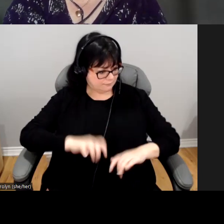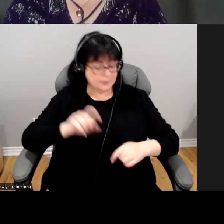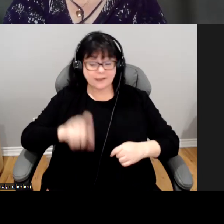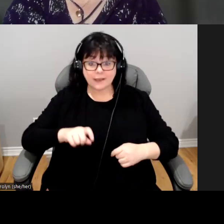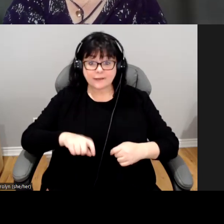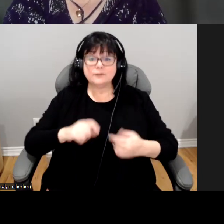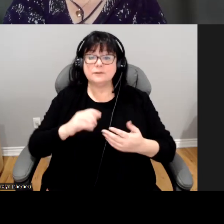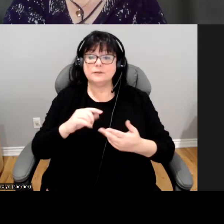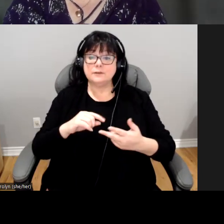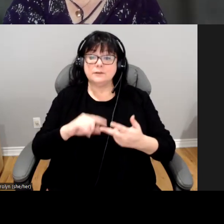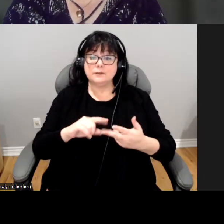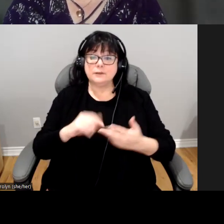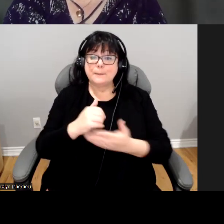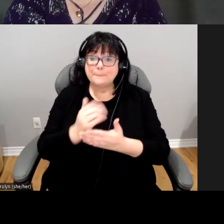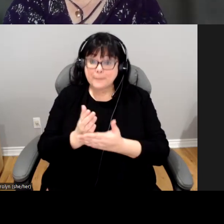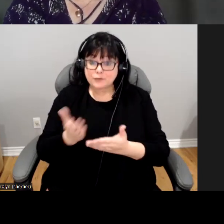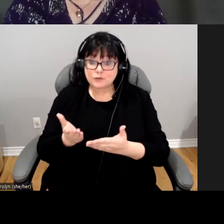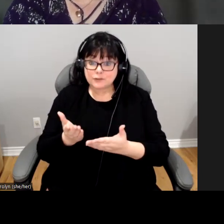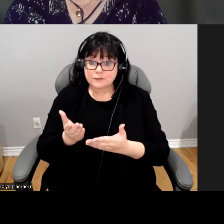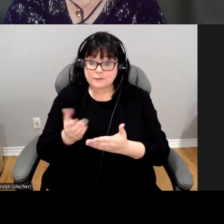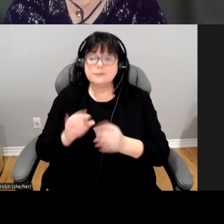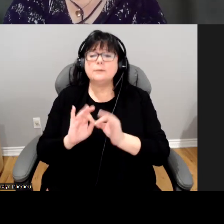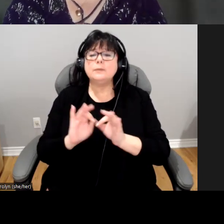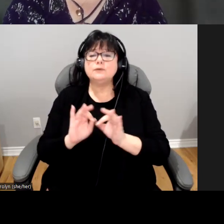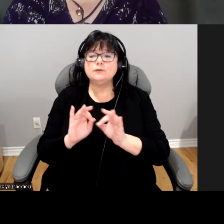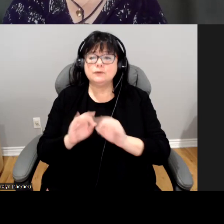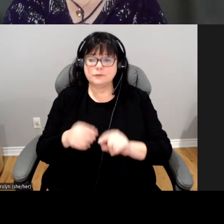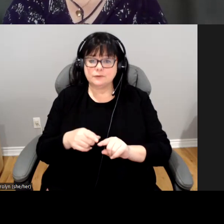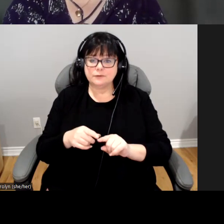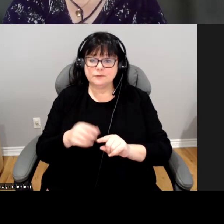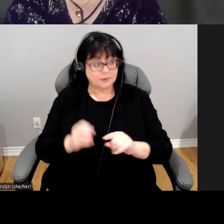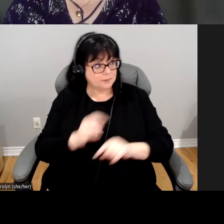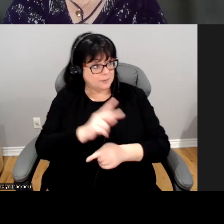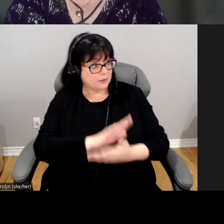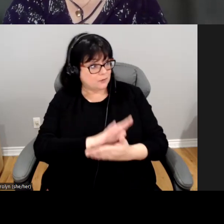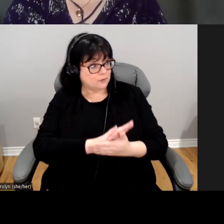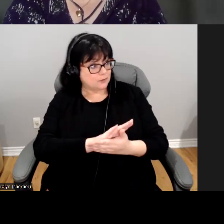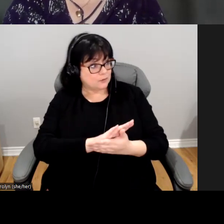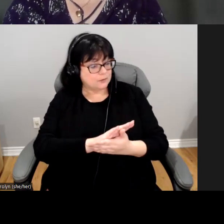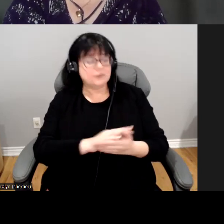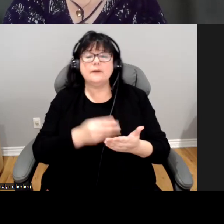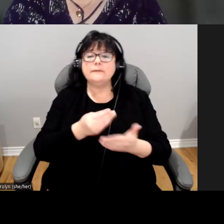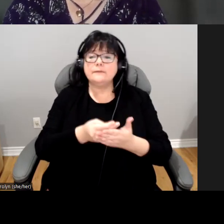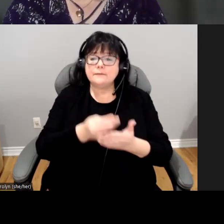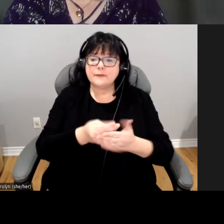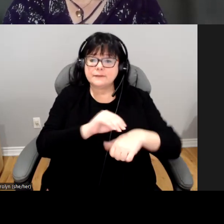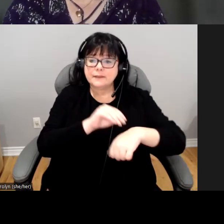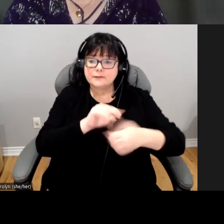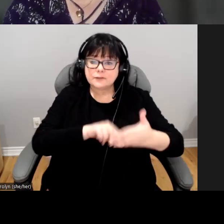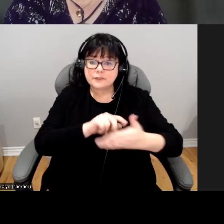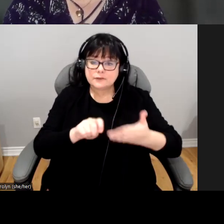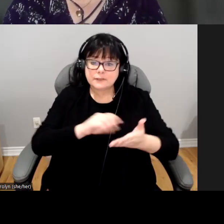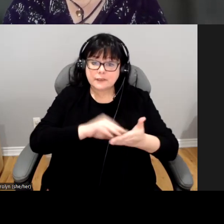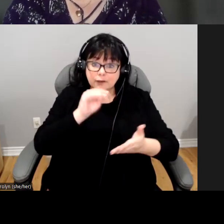what's it going to be like to go back to school, or the financial literacy and how it's going to impact them, what it's going to be like to go back to school